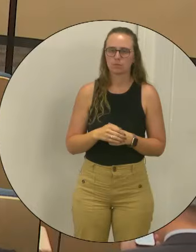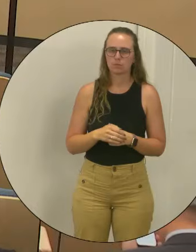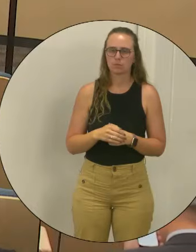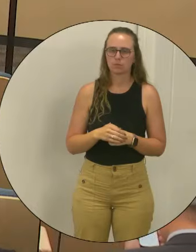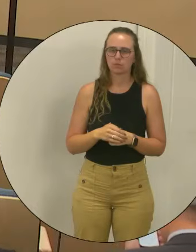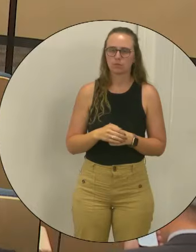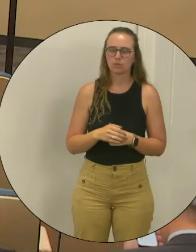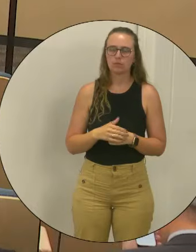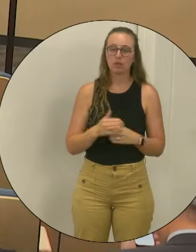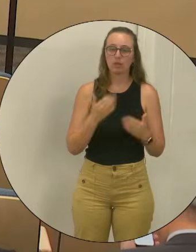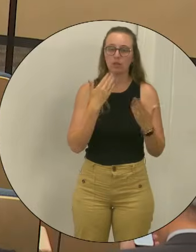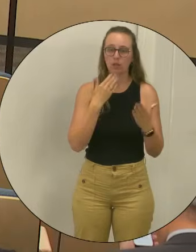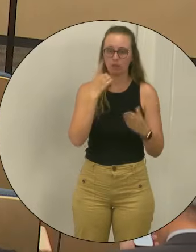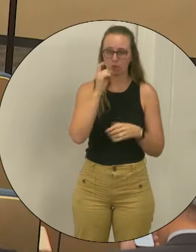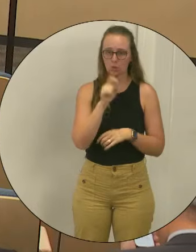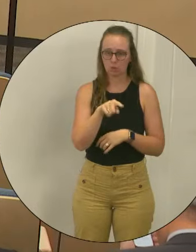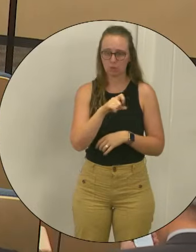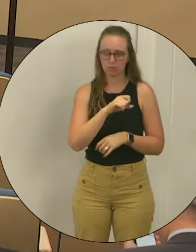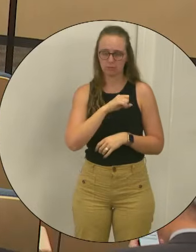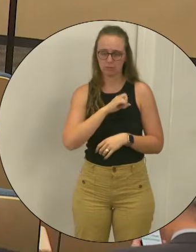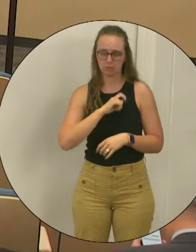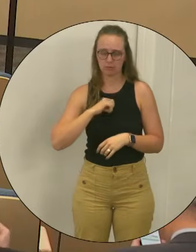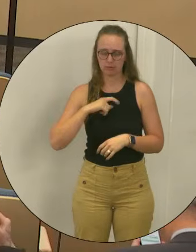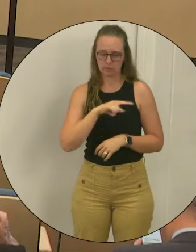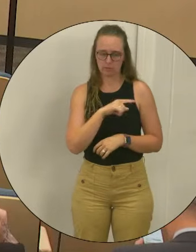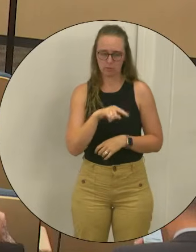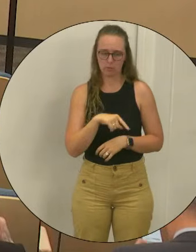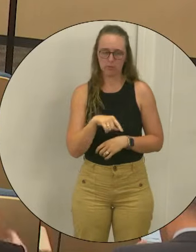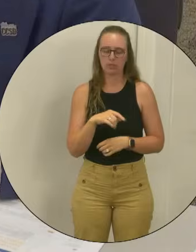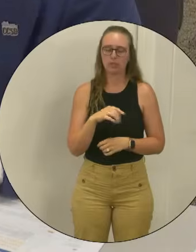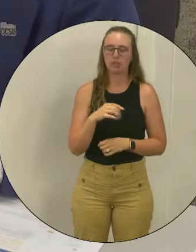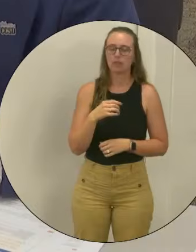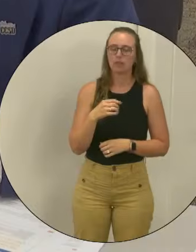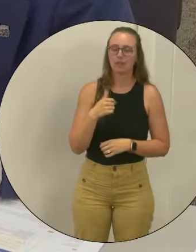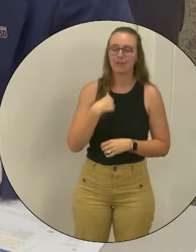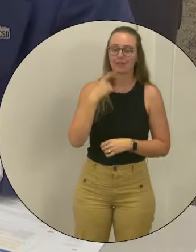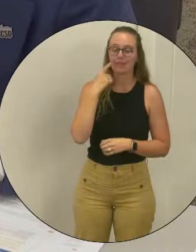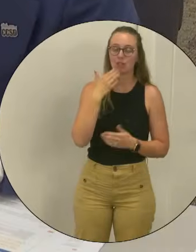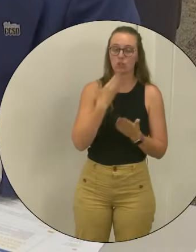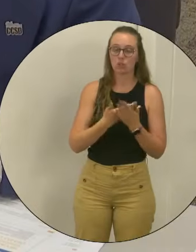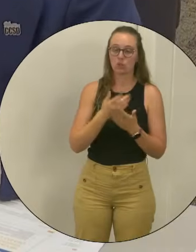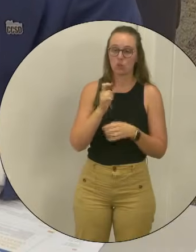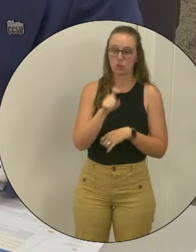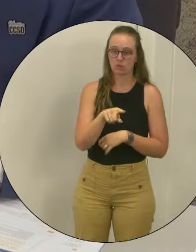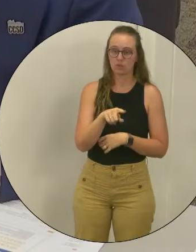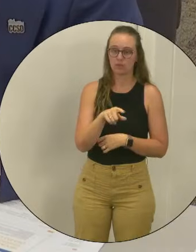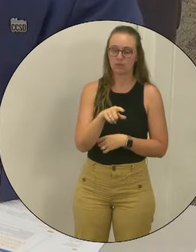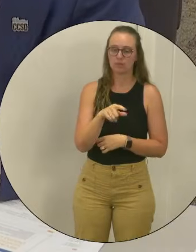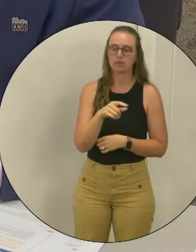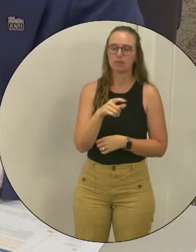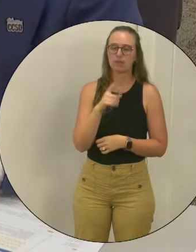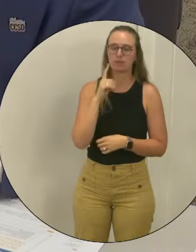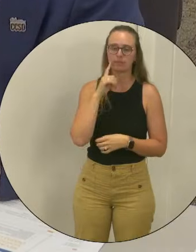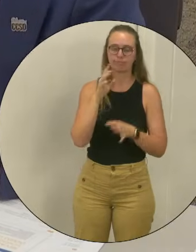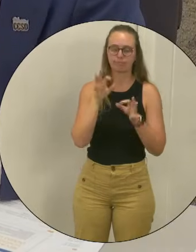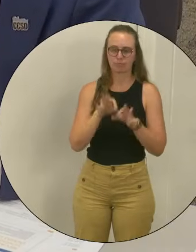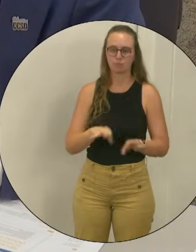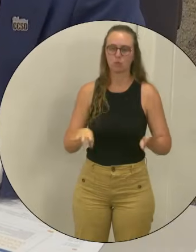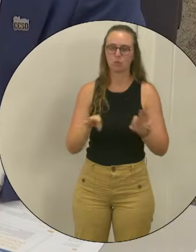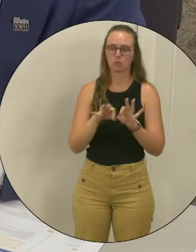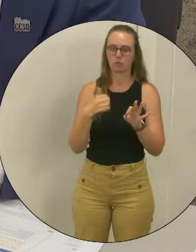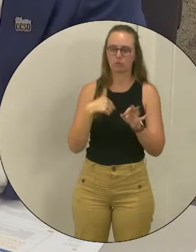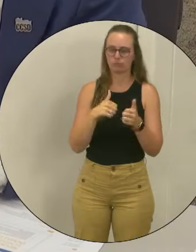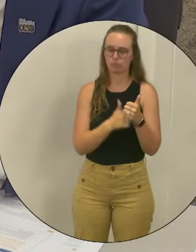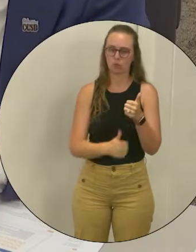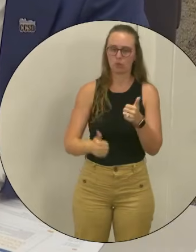Yeah, thank you for the question, Trustee Zamora. Nick Saccone for the record. I think that's a great question. I think it's important that we also